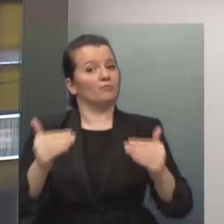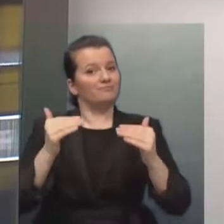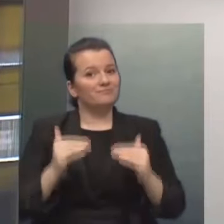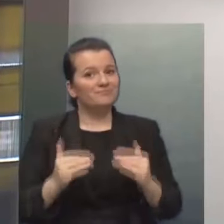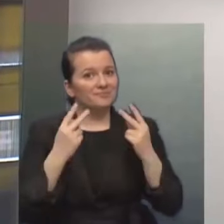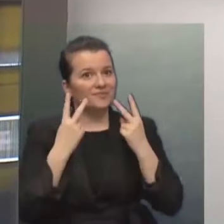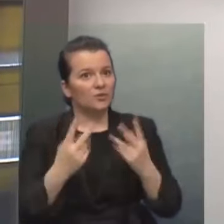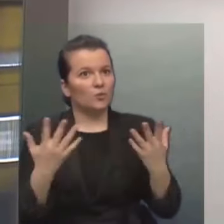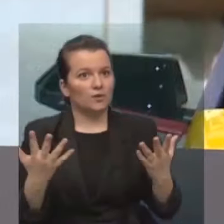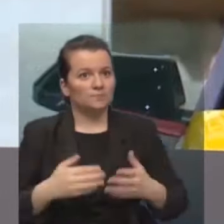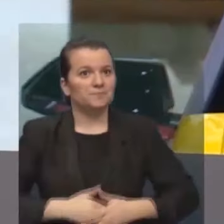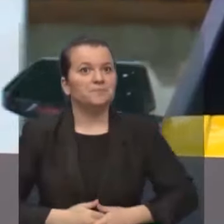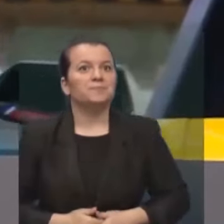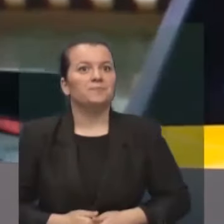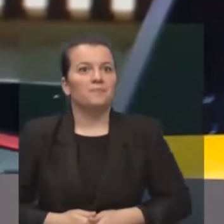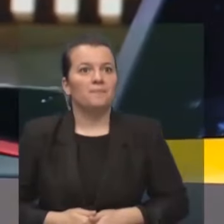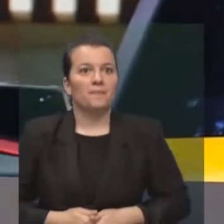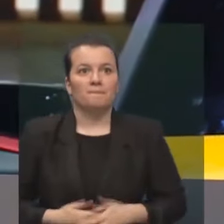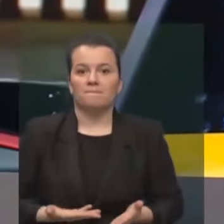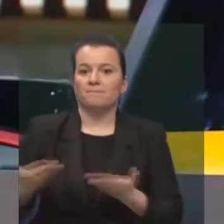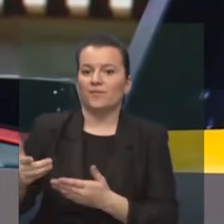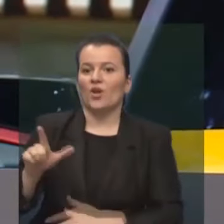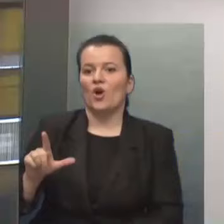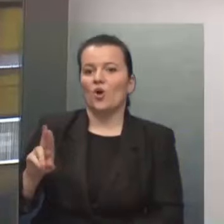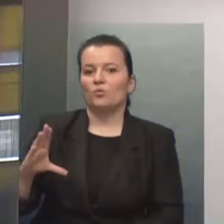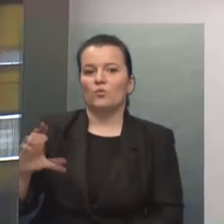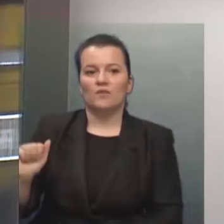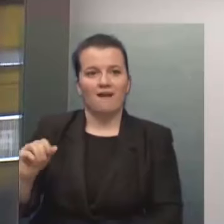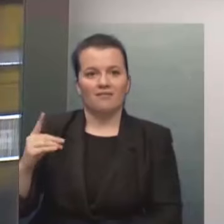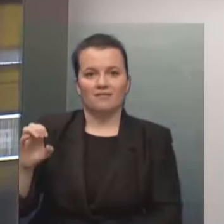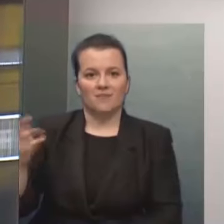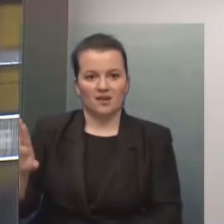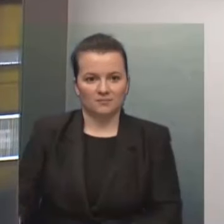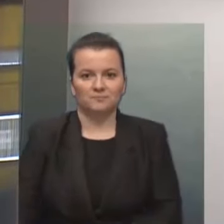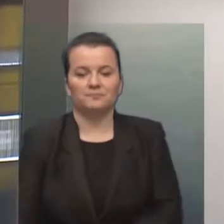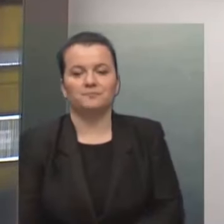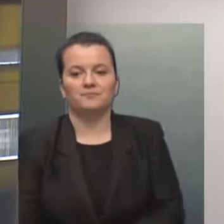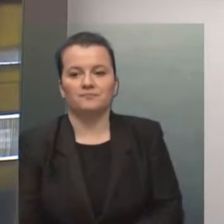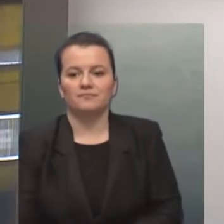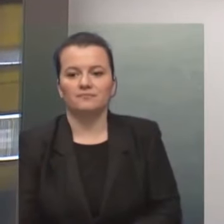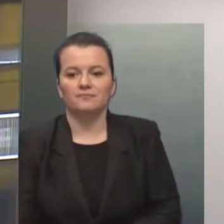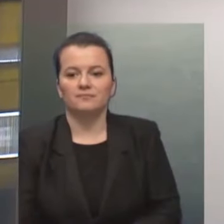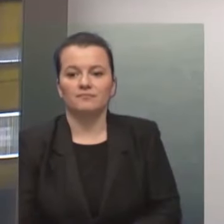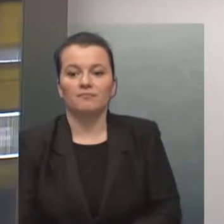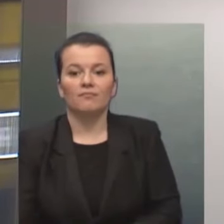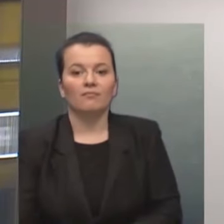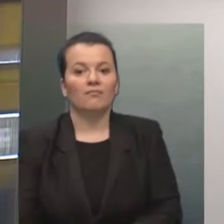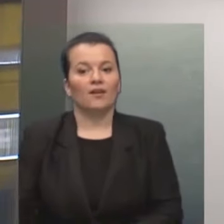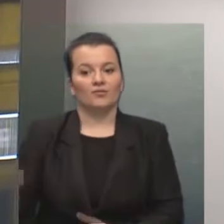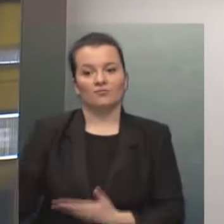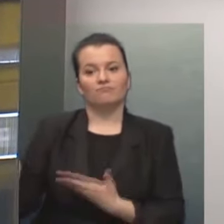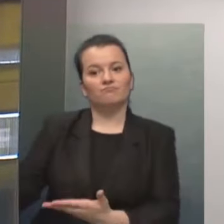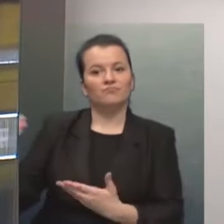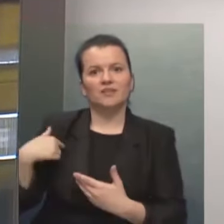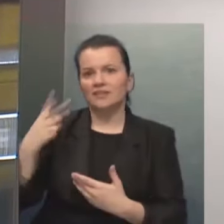strategic part of this presentation. I'll give the floor to Luca Di Meo, who will introduce the resolution, the outlook, and